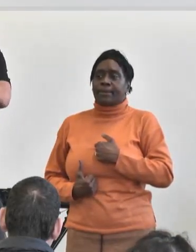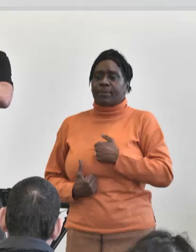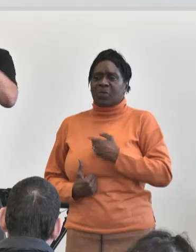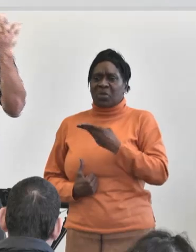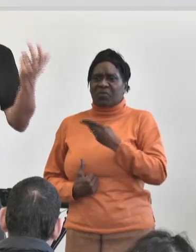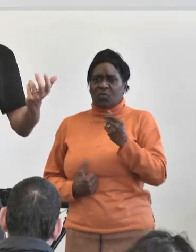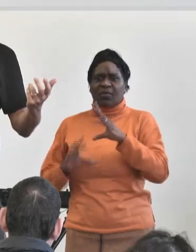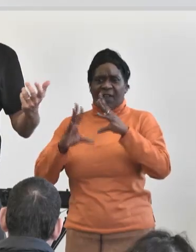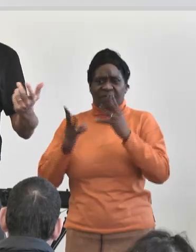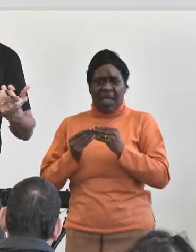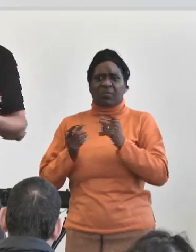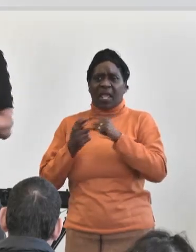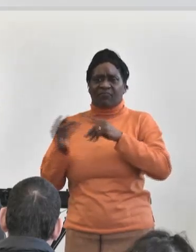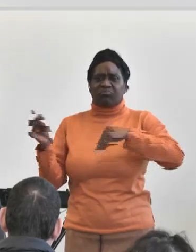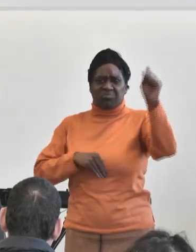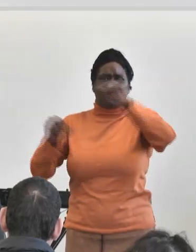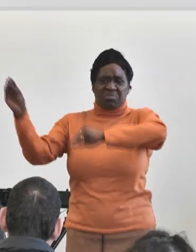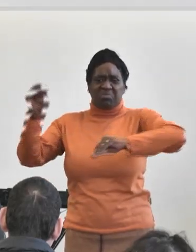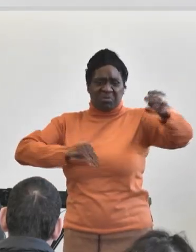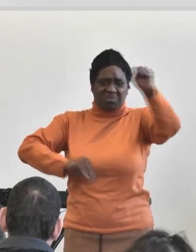several of our families have moved out of the city.